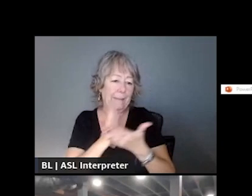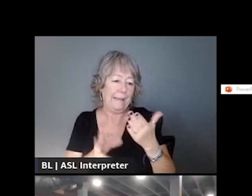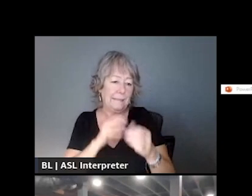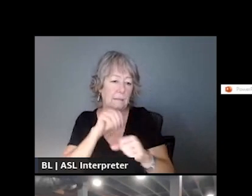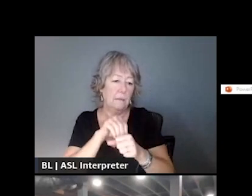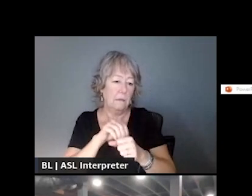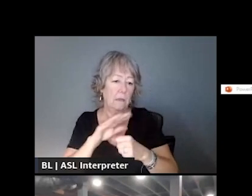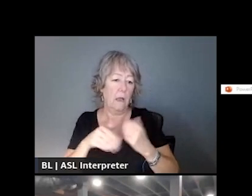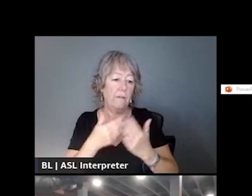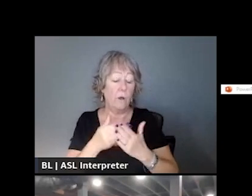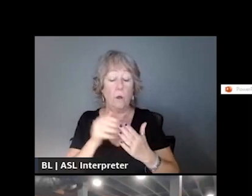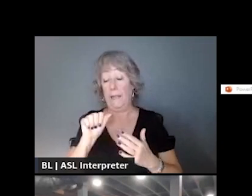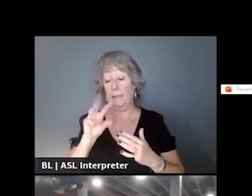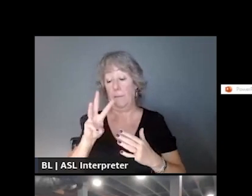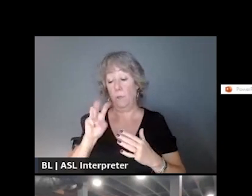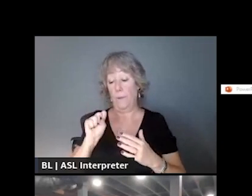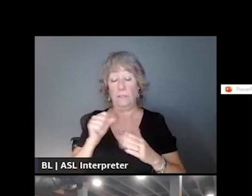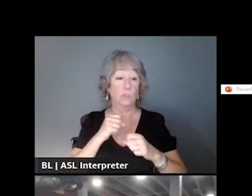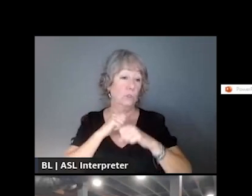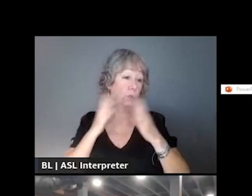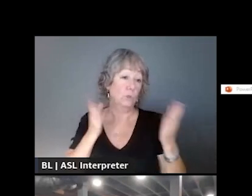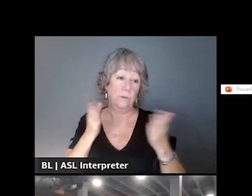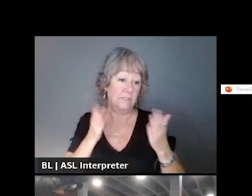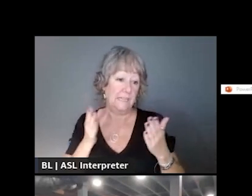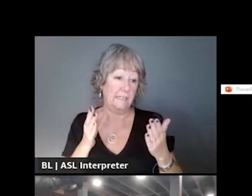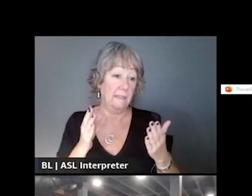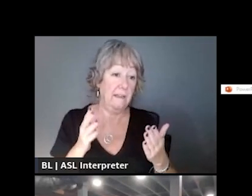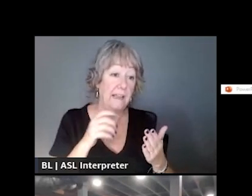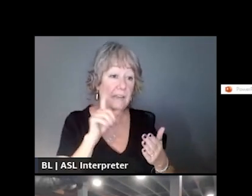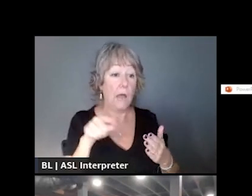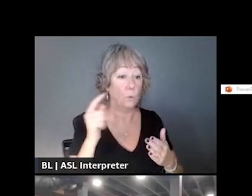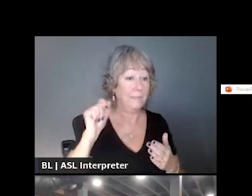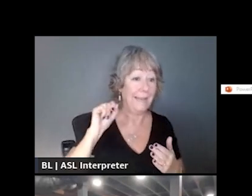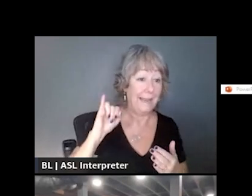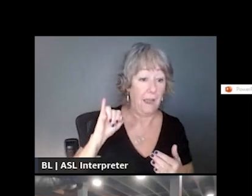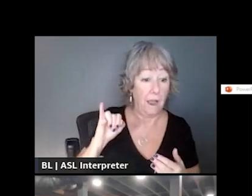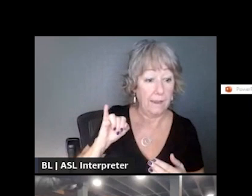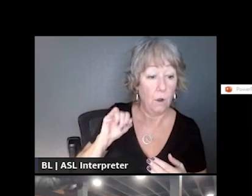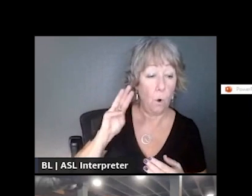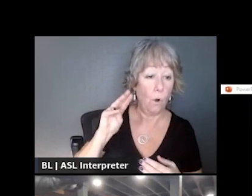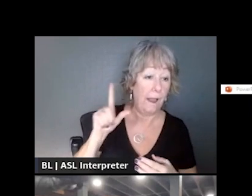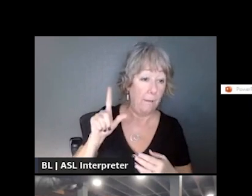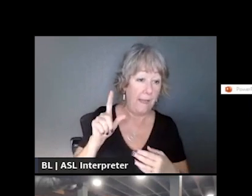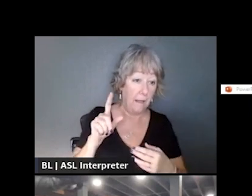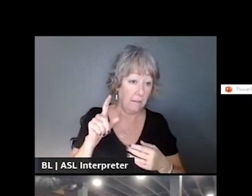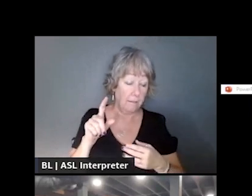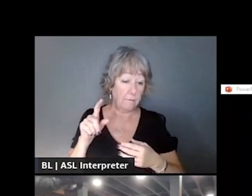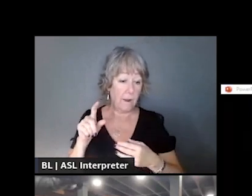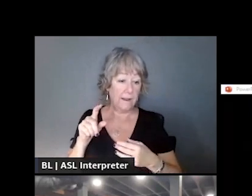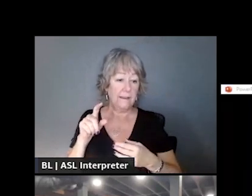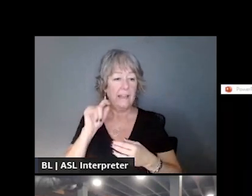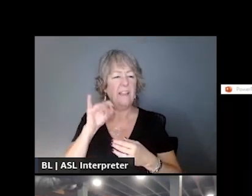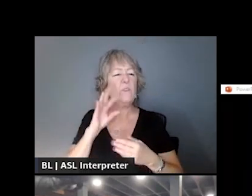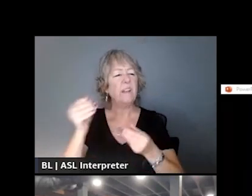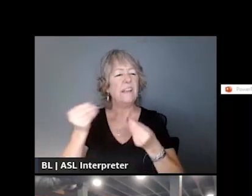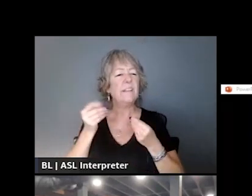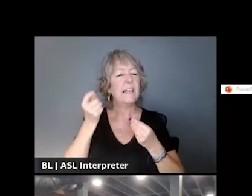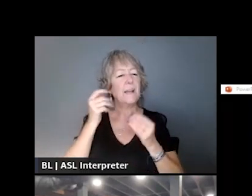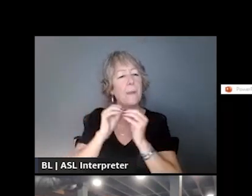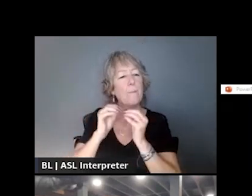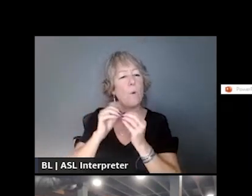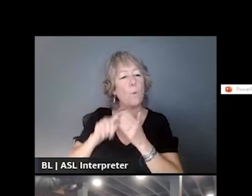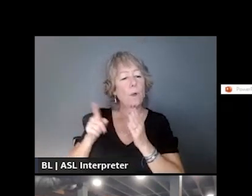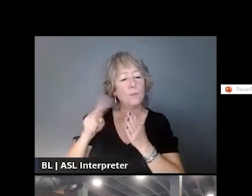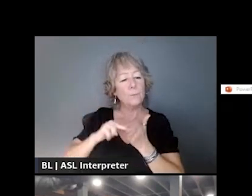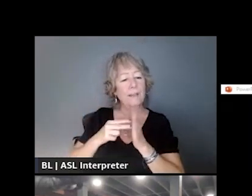basically all AWS services, not only just AI and ML services. But if you can give us a little bit more about what you mean there,